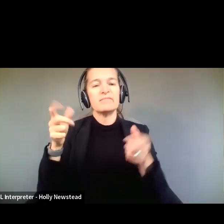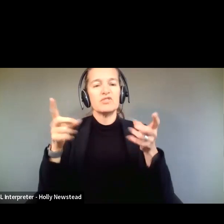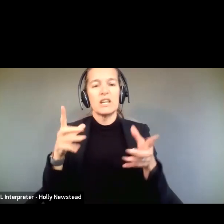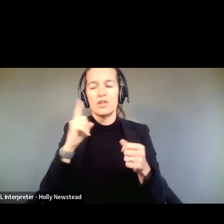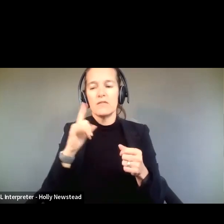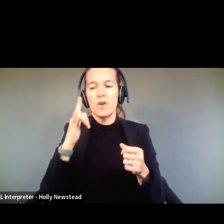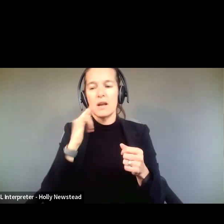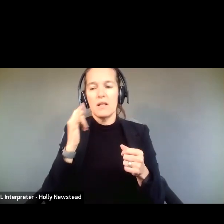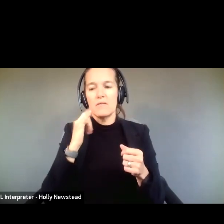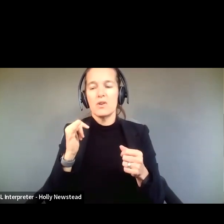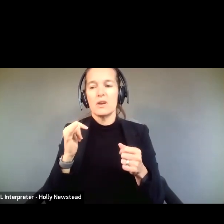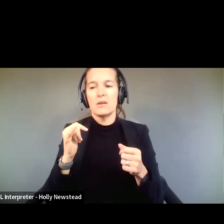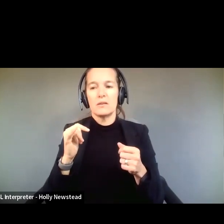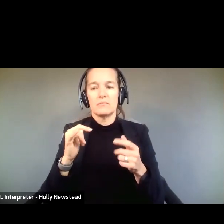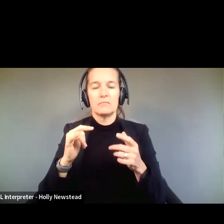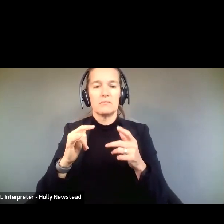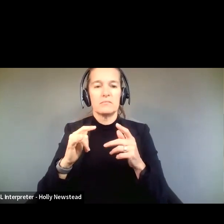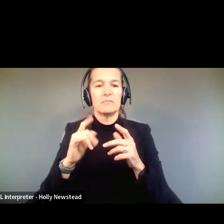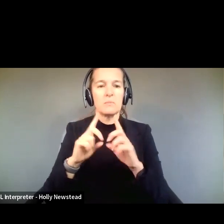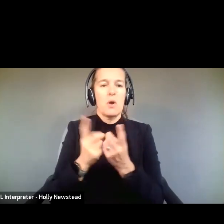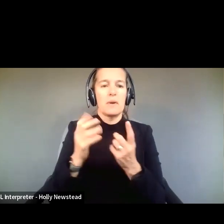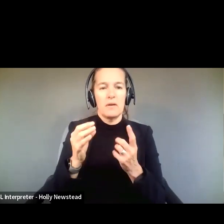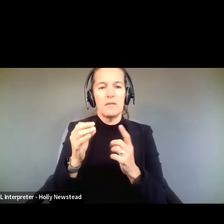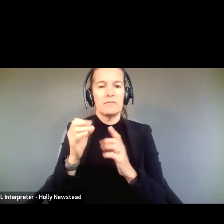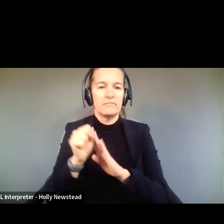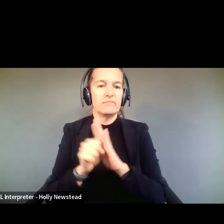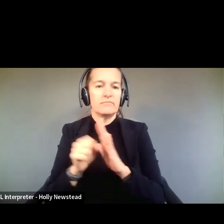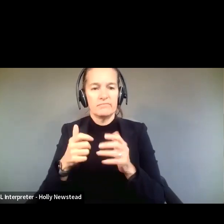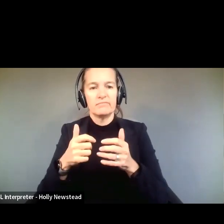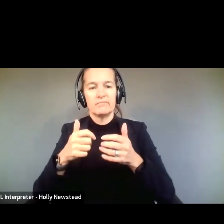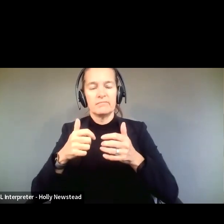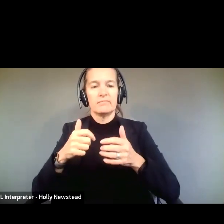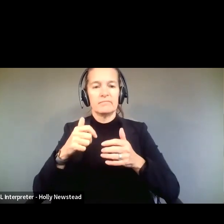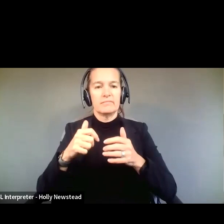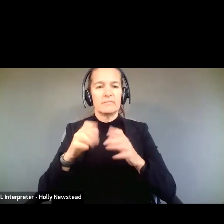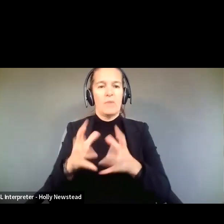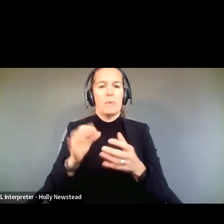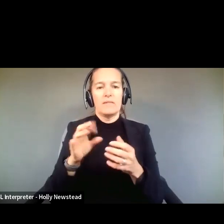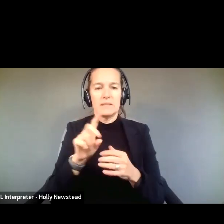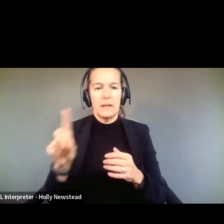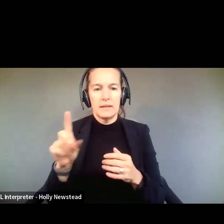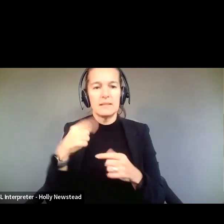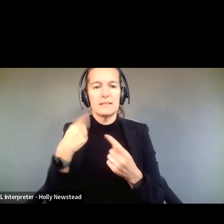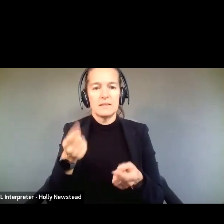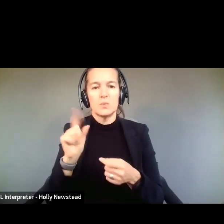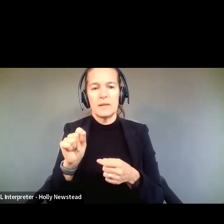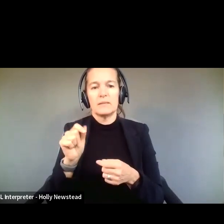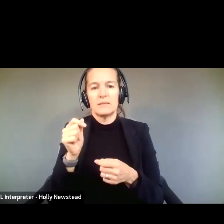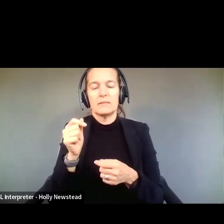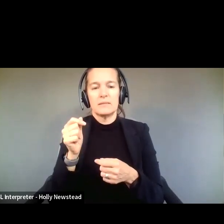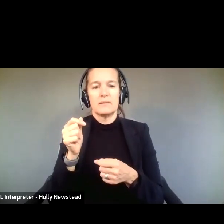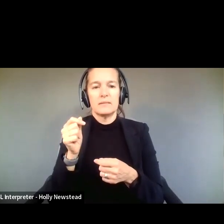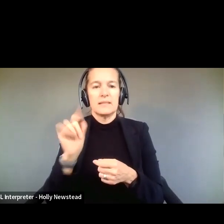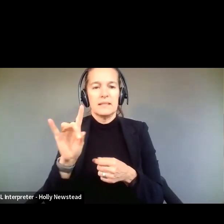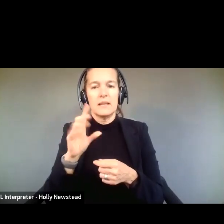the California State Council on Developmental Disabilities since 2015, where he is the Chief Administrative Officer and responsible